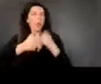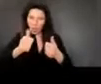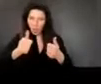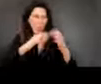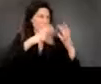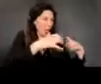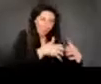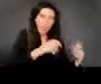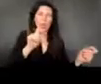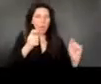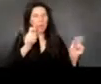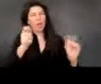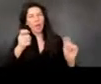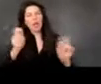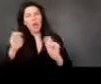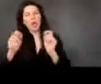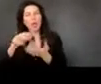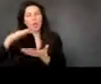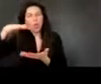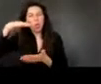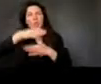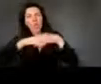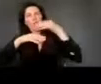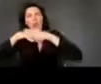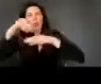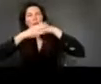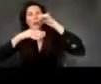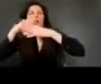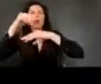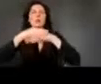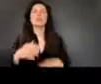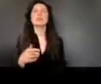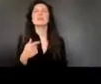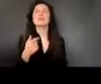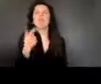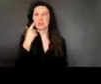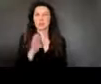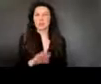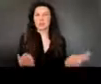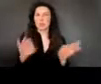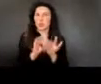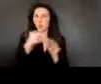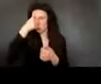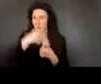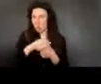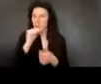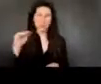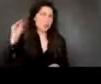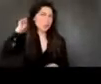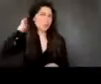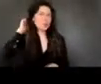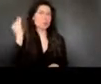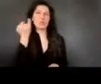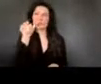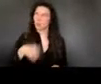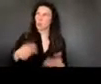erected to changing demands, kind of accumulated over time. And I think that's important to bear in mind if we're trying to get a sense of the rise and fall